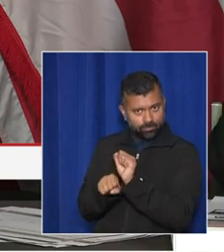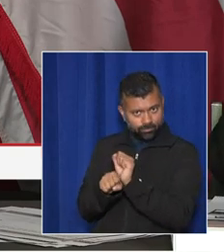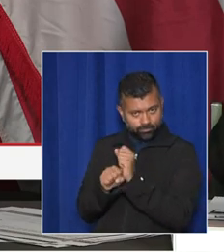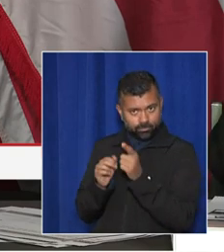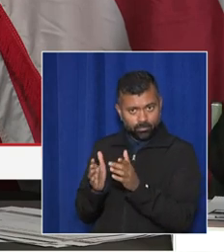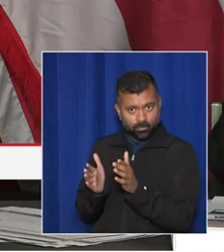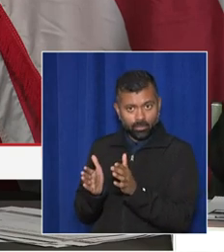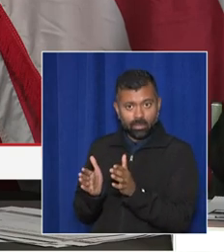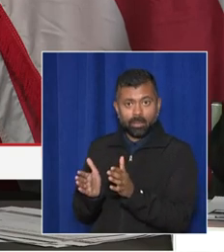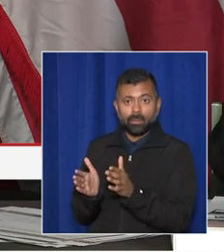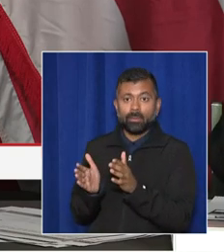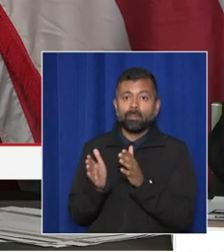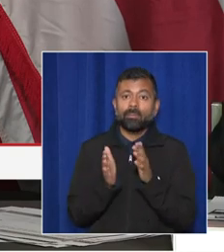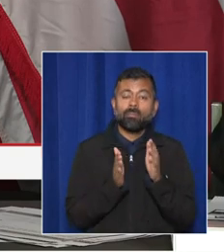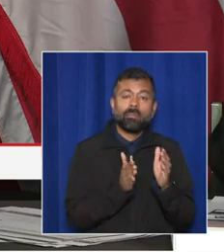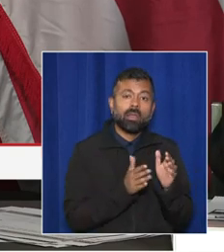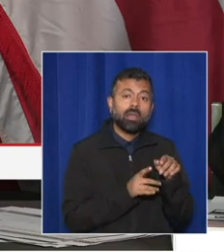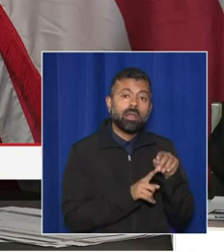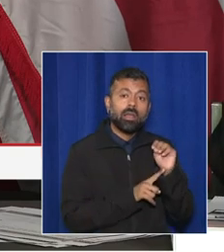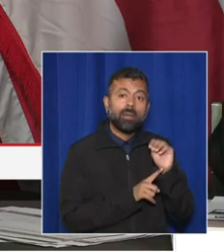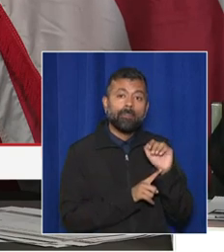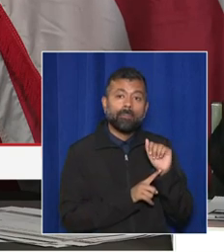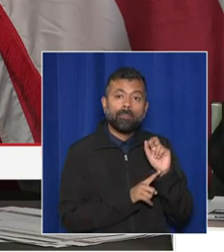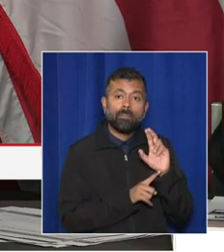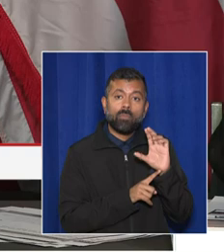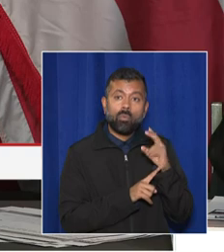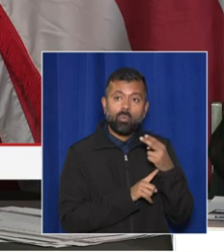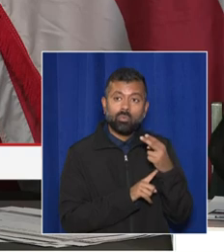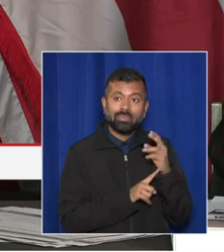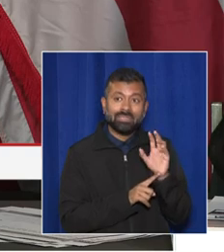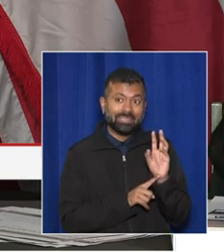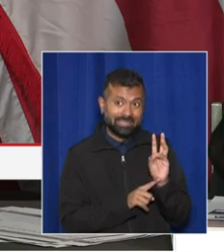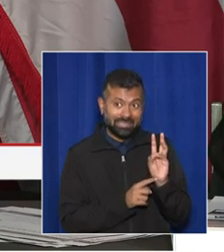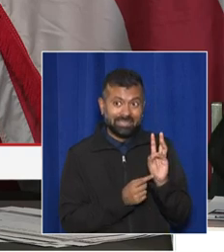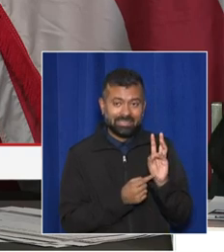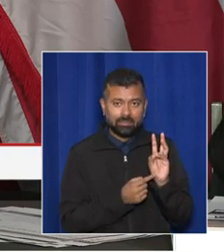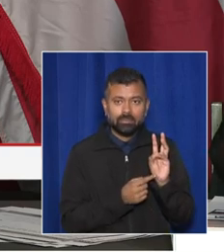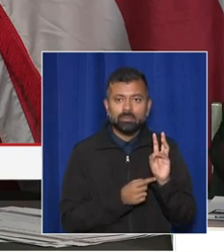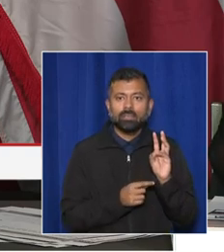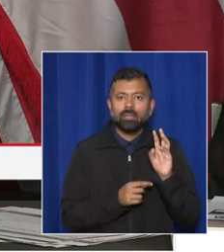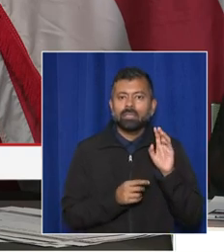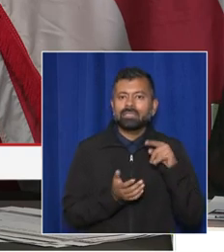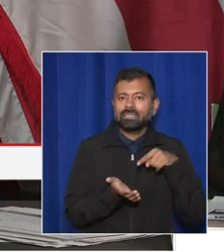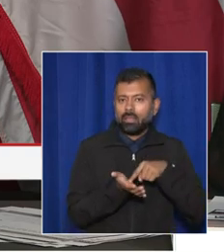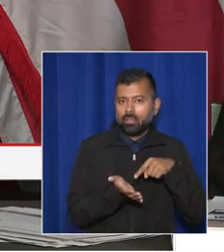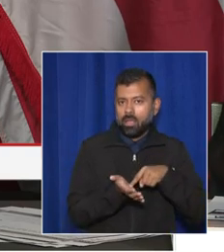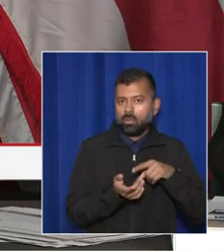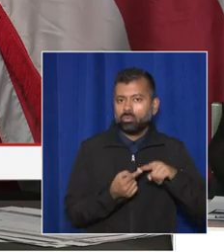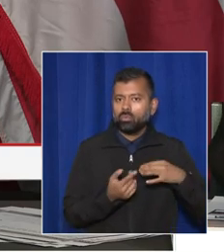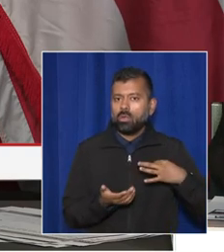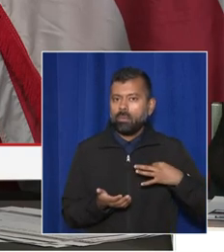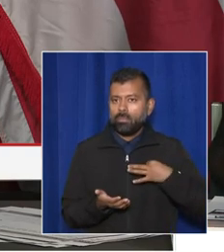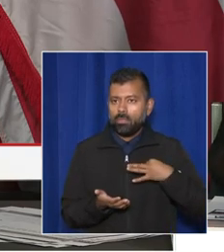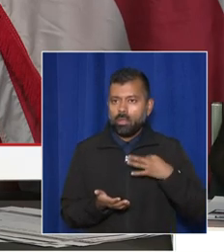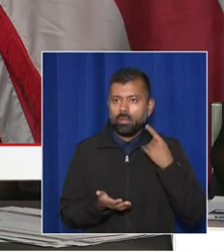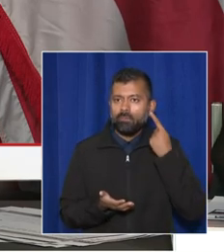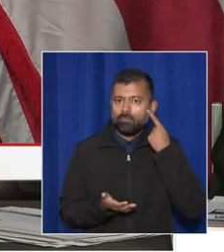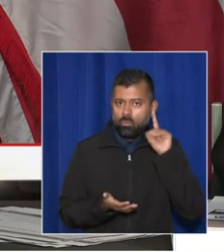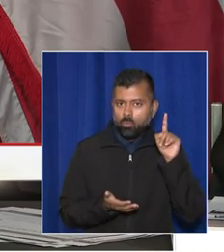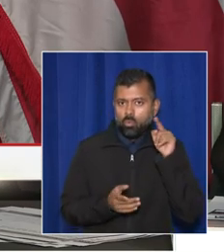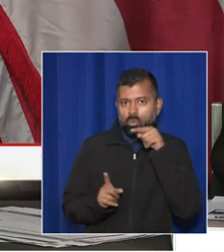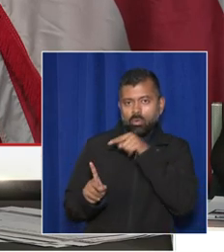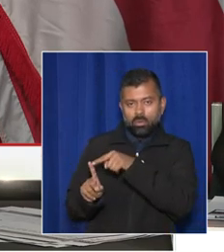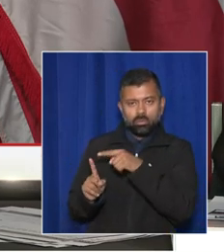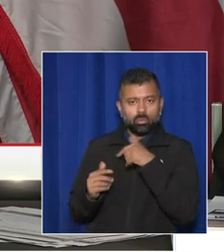to have young people and their family apply for SYEP, but our employer application will remain open through